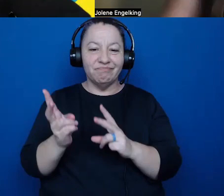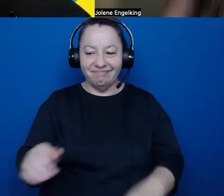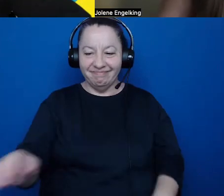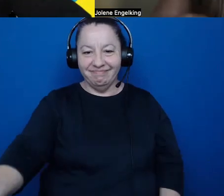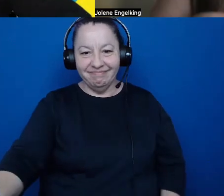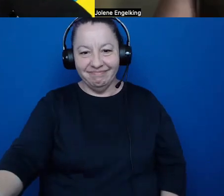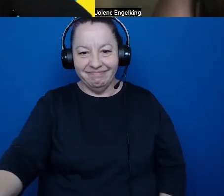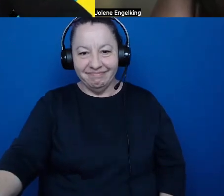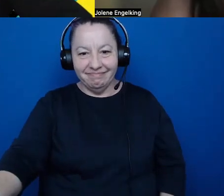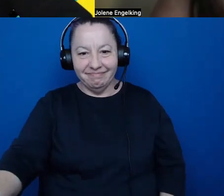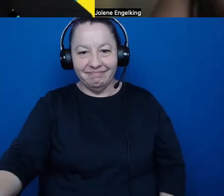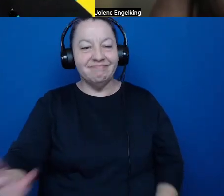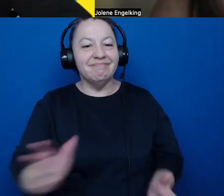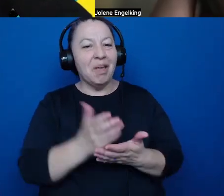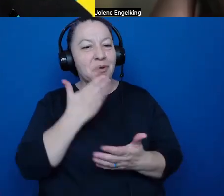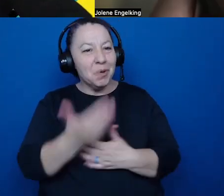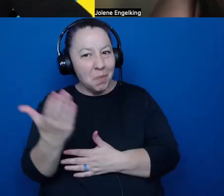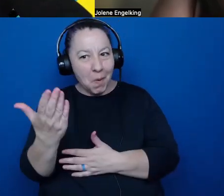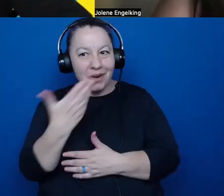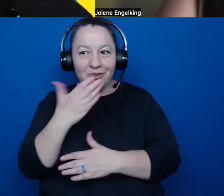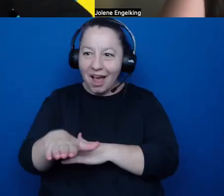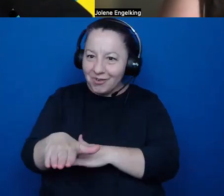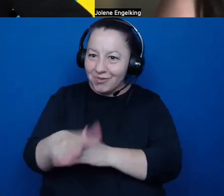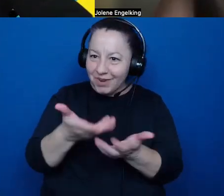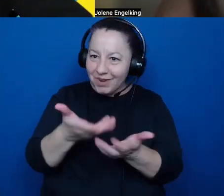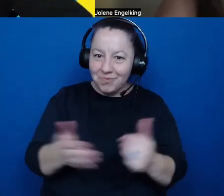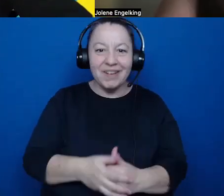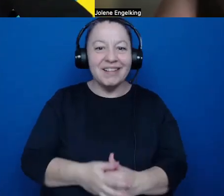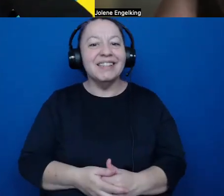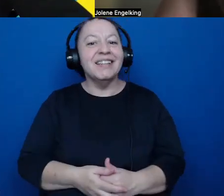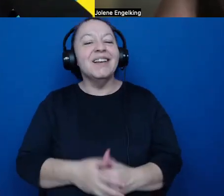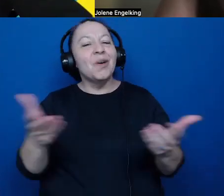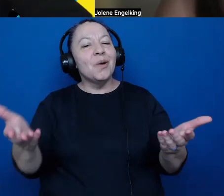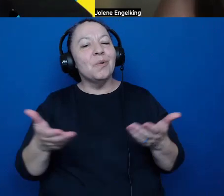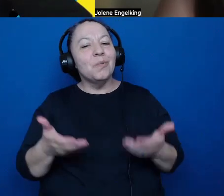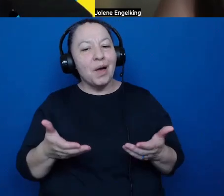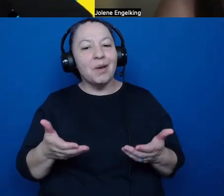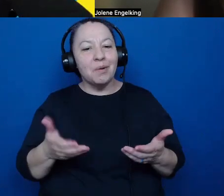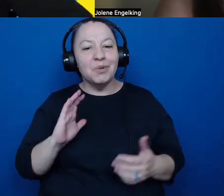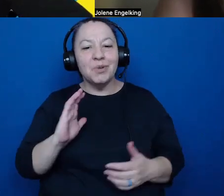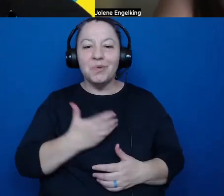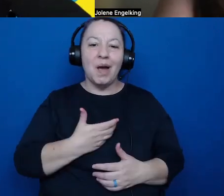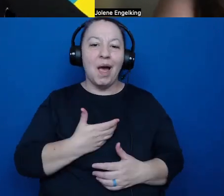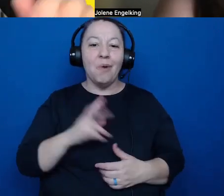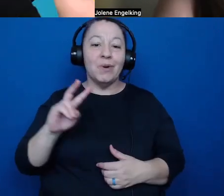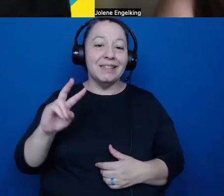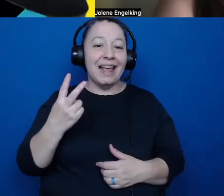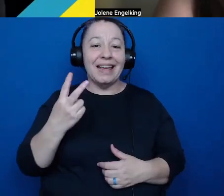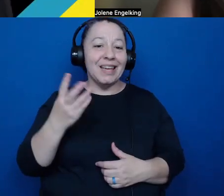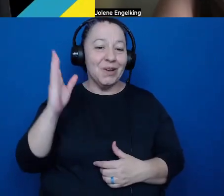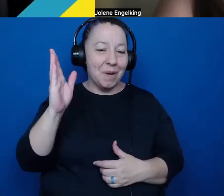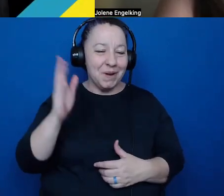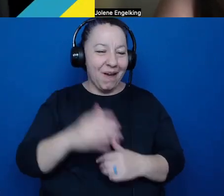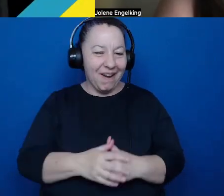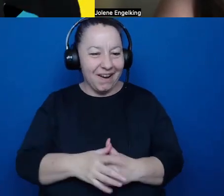All right. Good morning, good afternoon, everyone. Welcome to our second webinar for